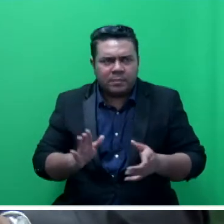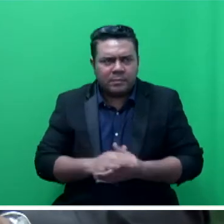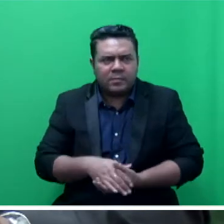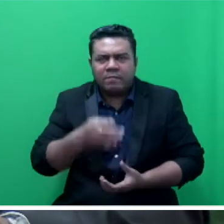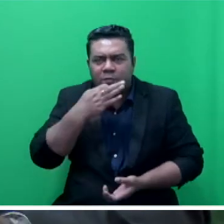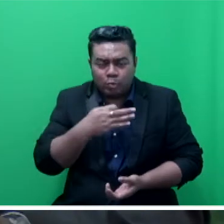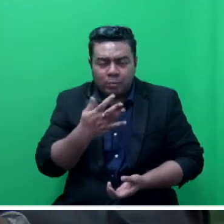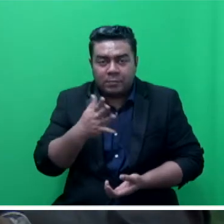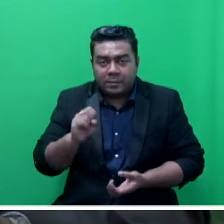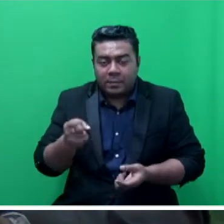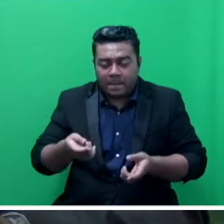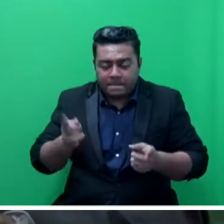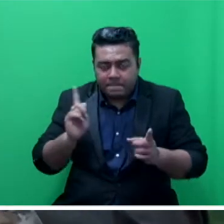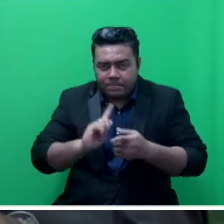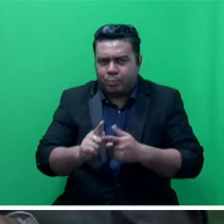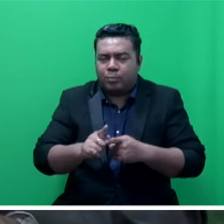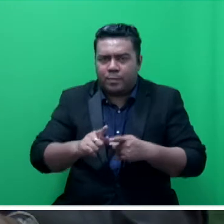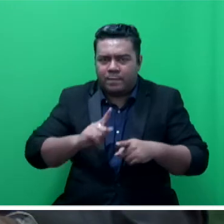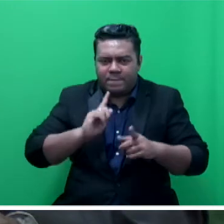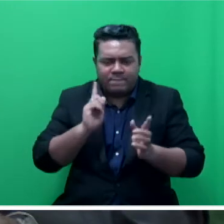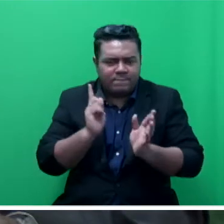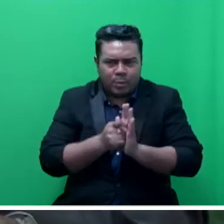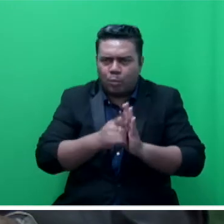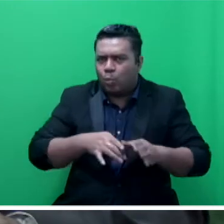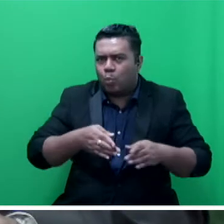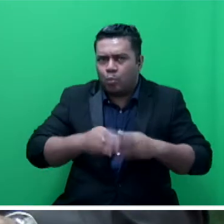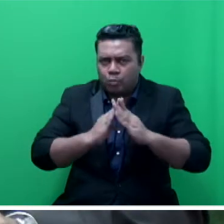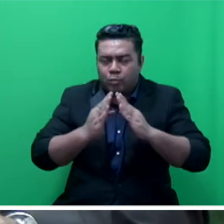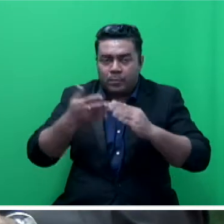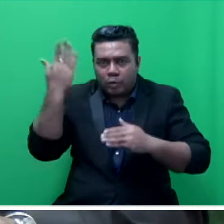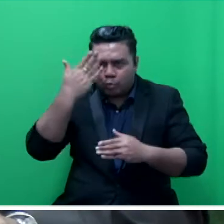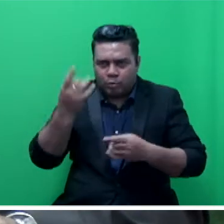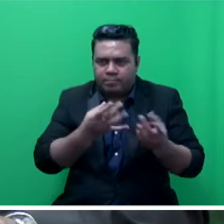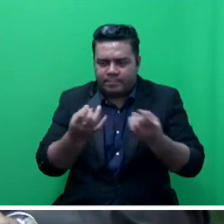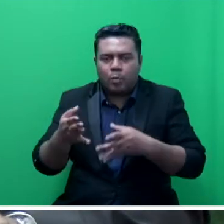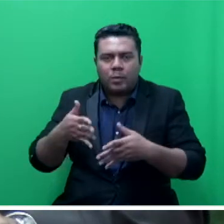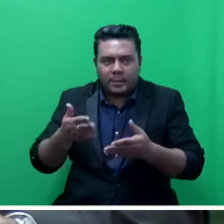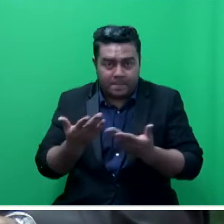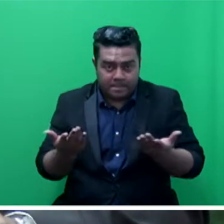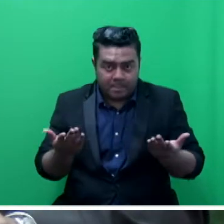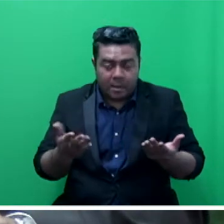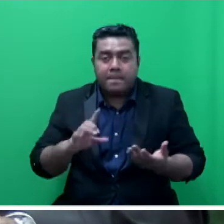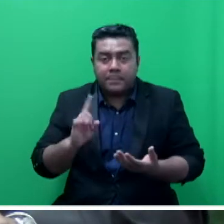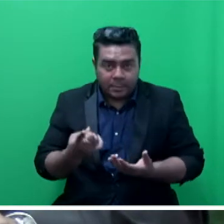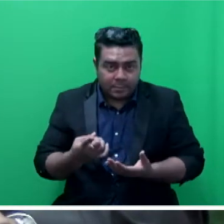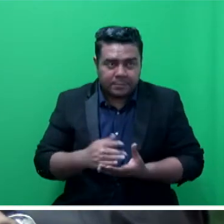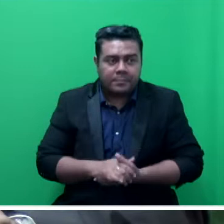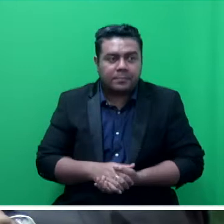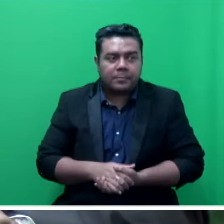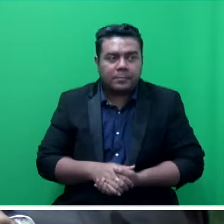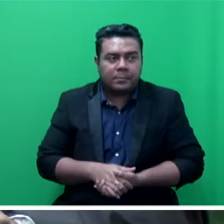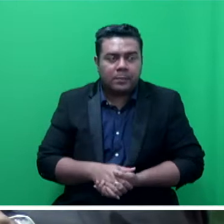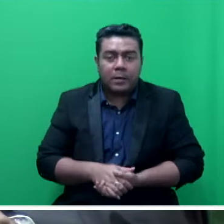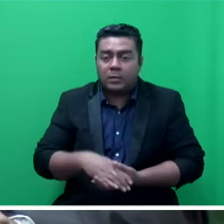and after swift repair works, the school was ready. However,